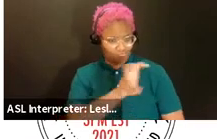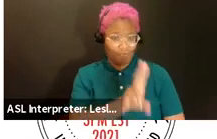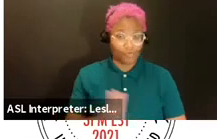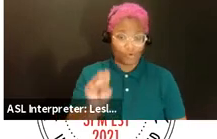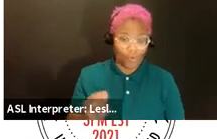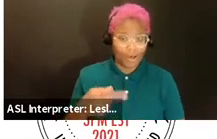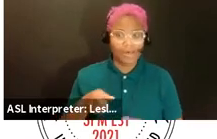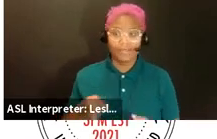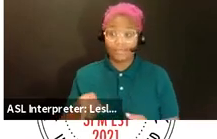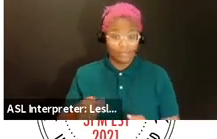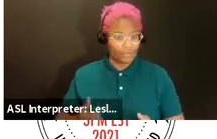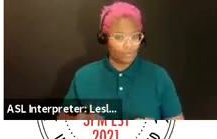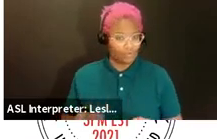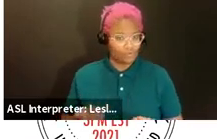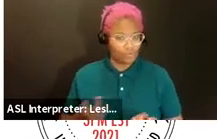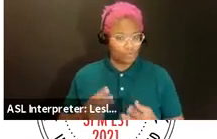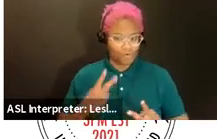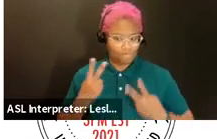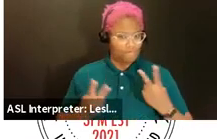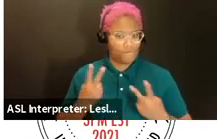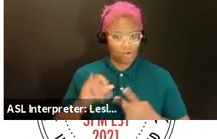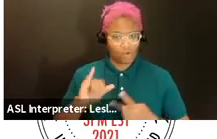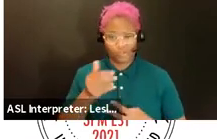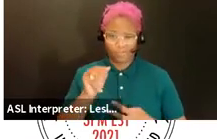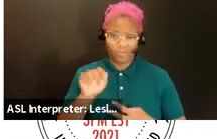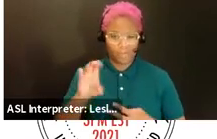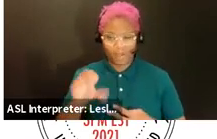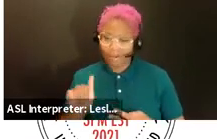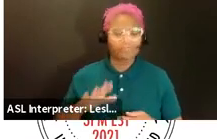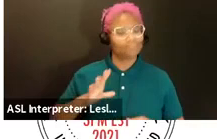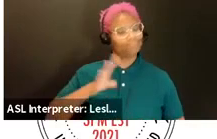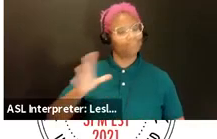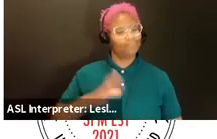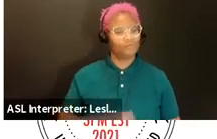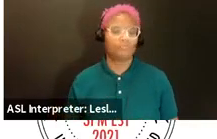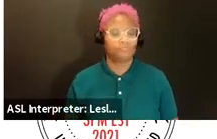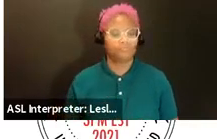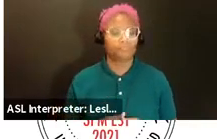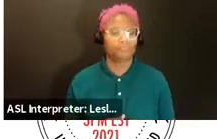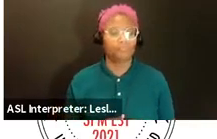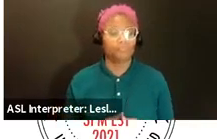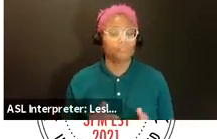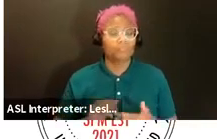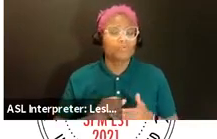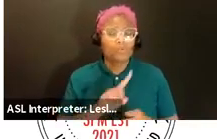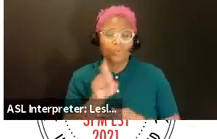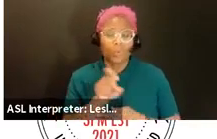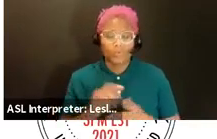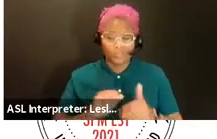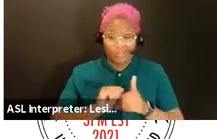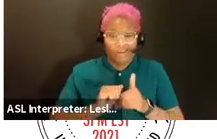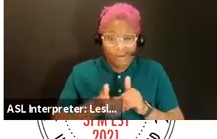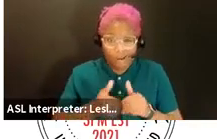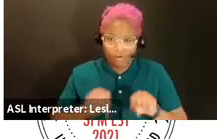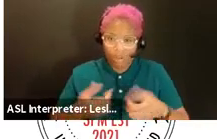So let's move on to the next question. That would be the next slide, please. How do I get my artist to the US? So my artist is in